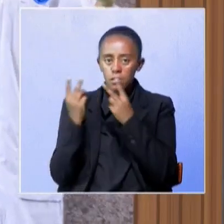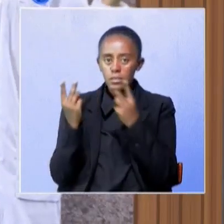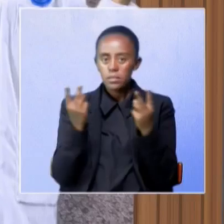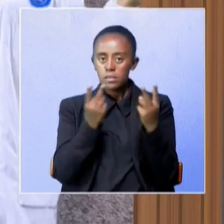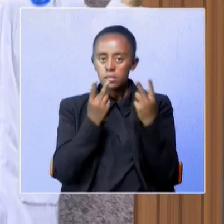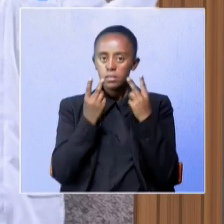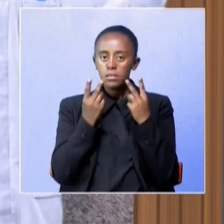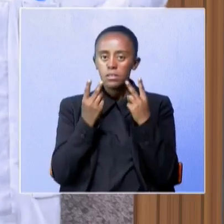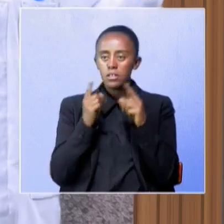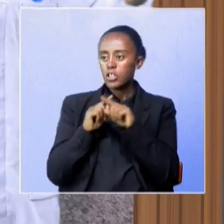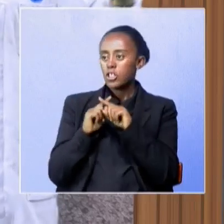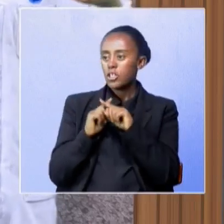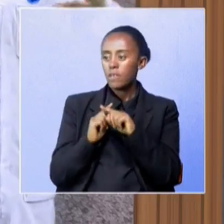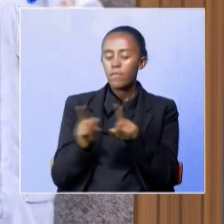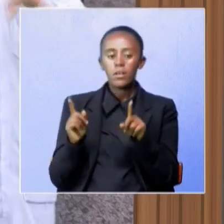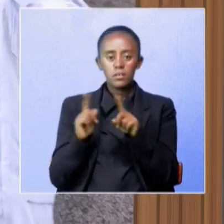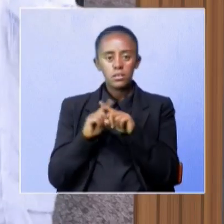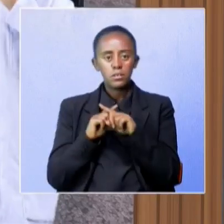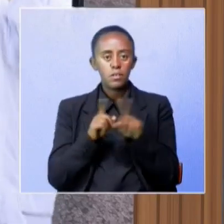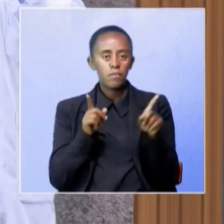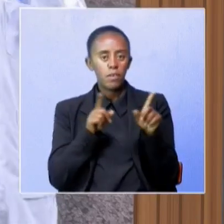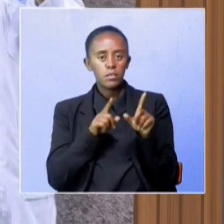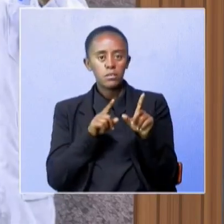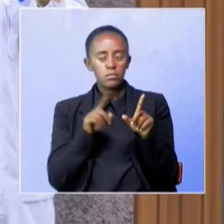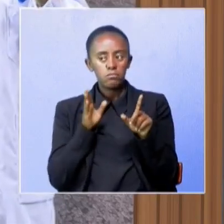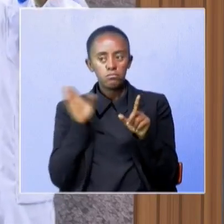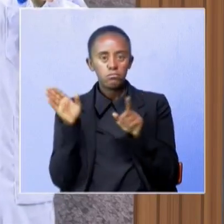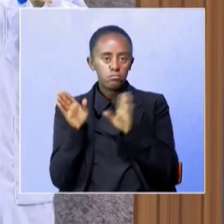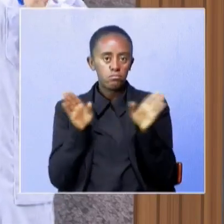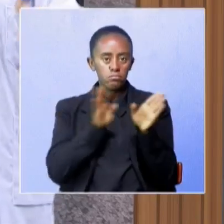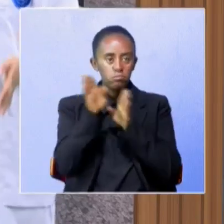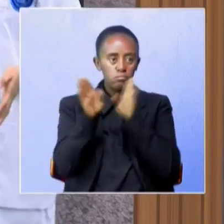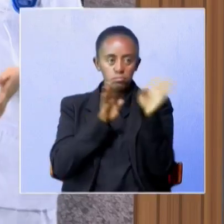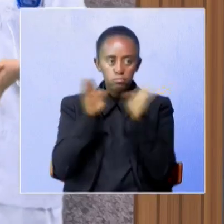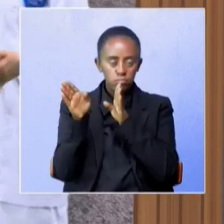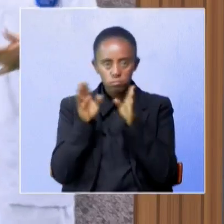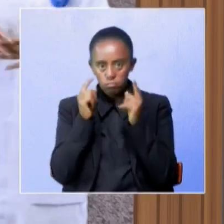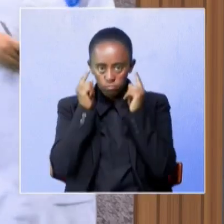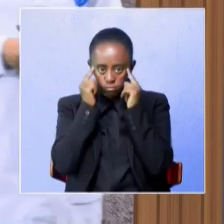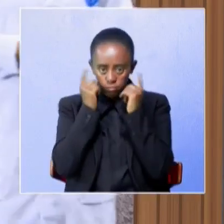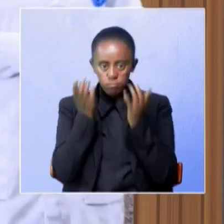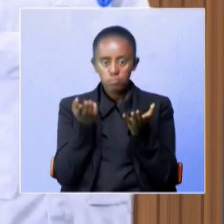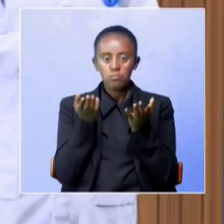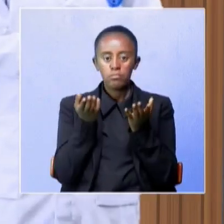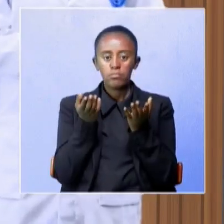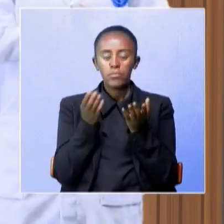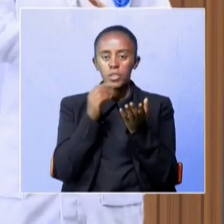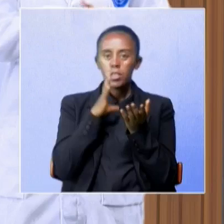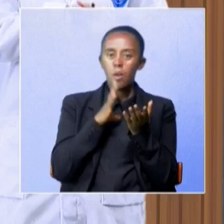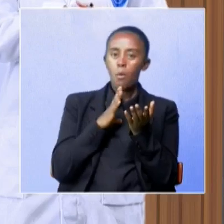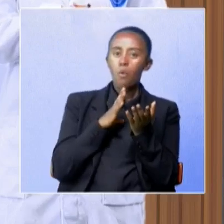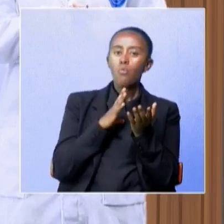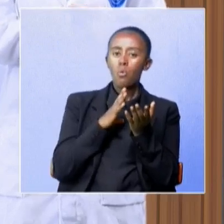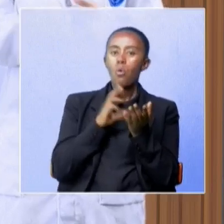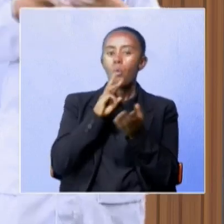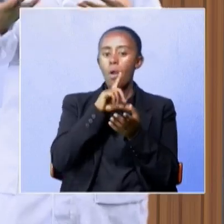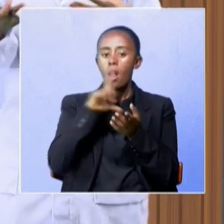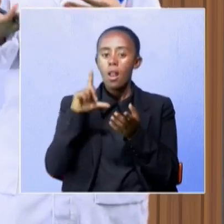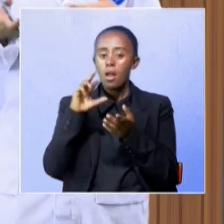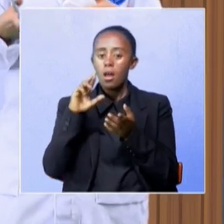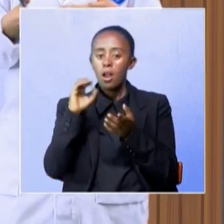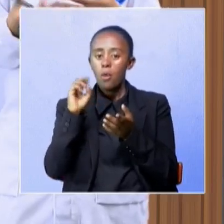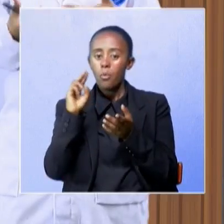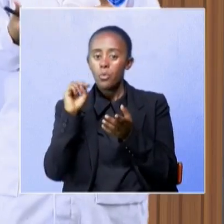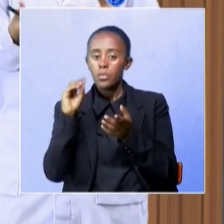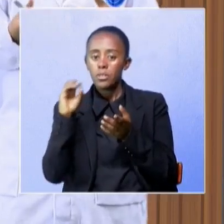from different angles, not only from one angle. So if we say someone is well-rounded, it means